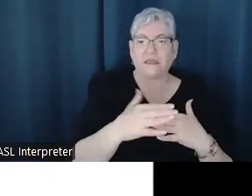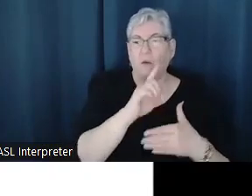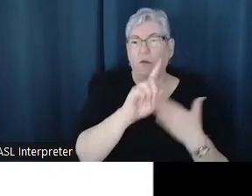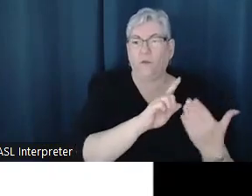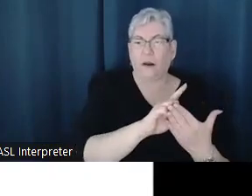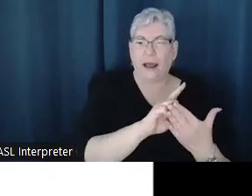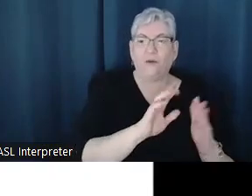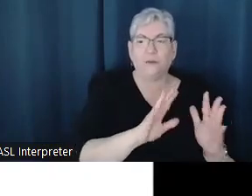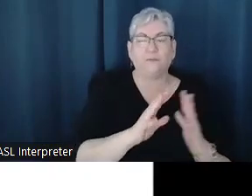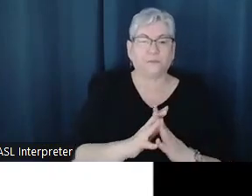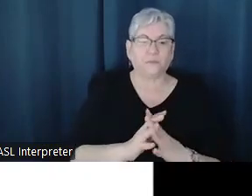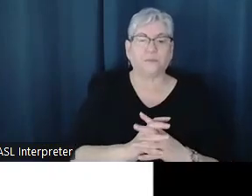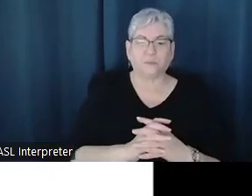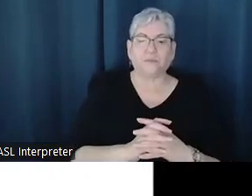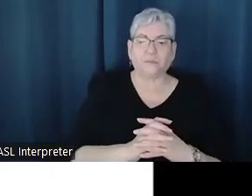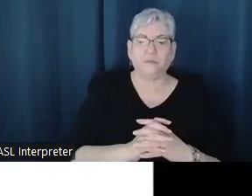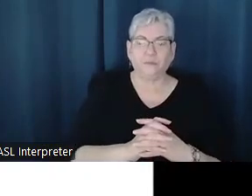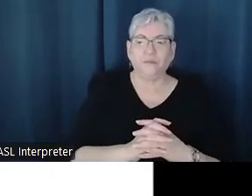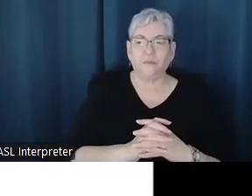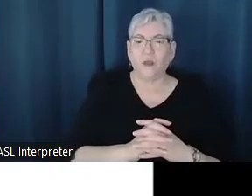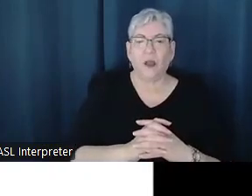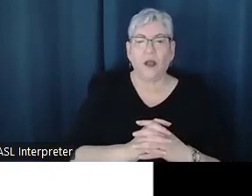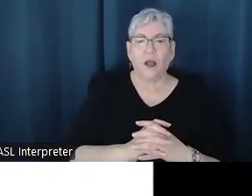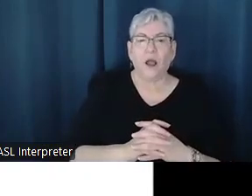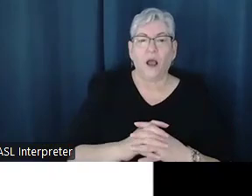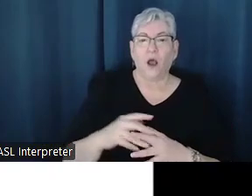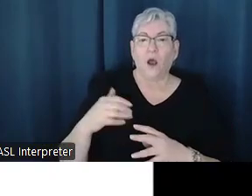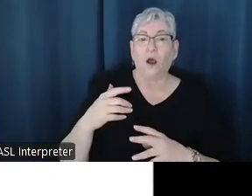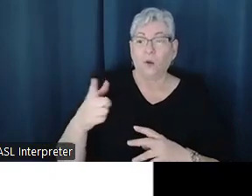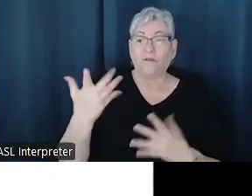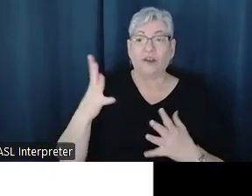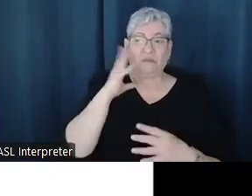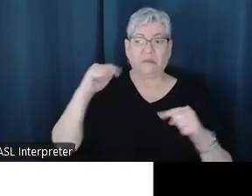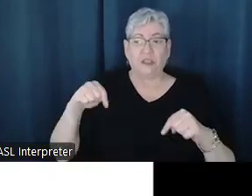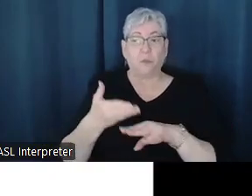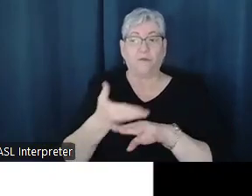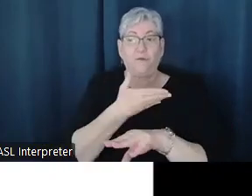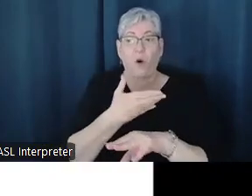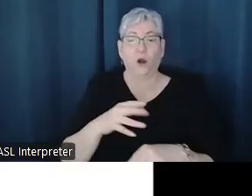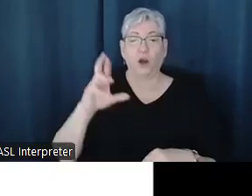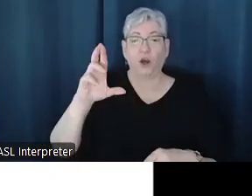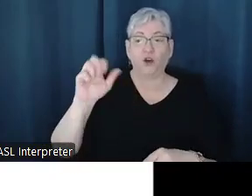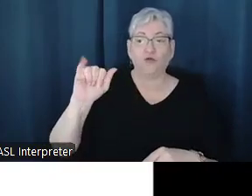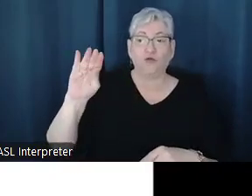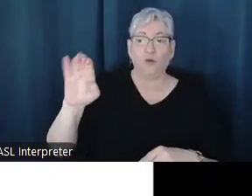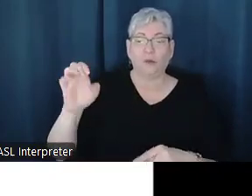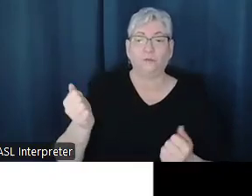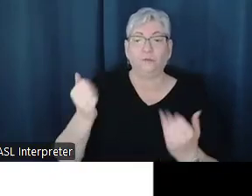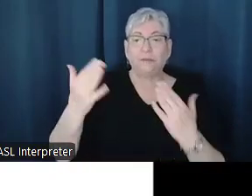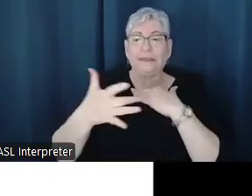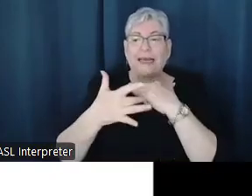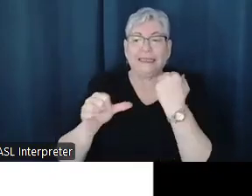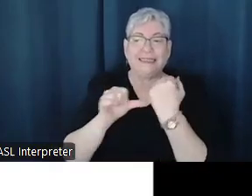55. Yeah, so if you've been with us before, you know that RAISE provides technical